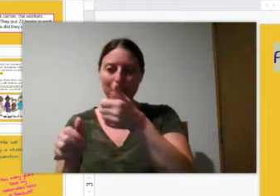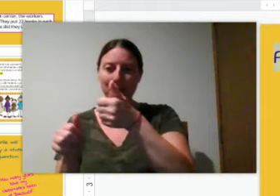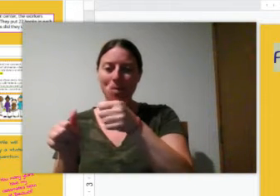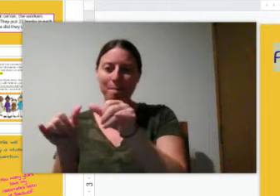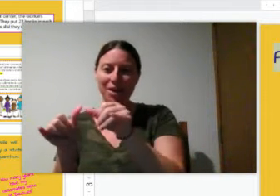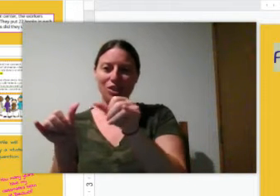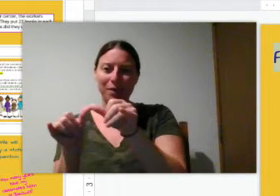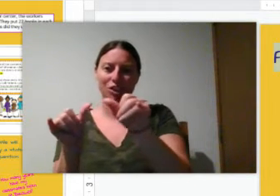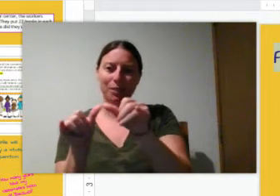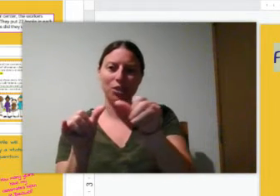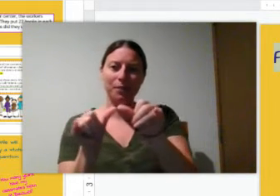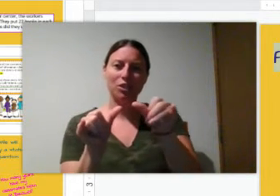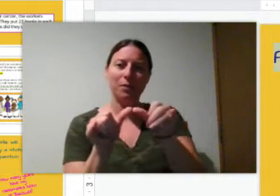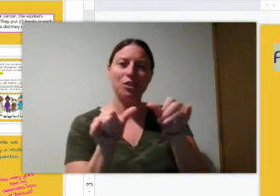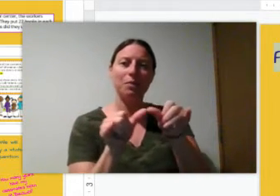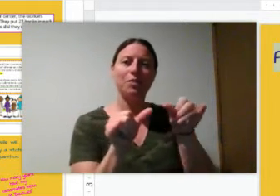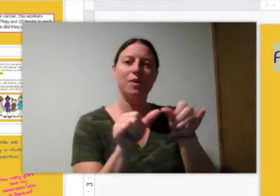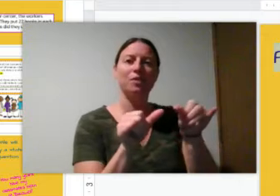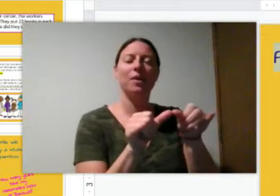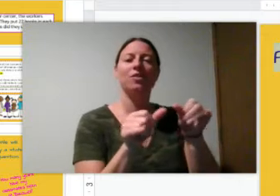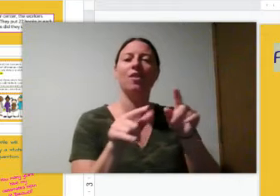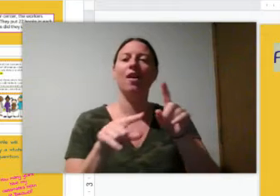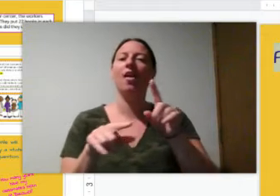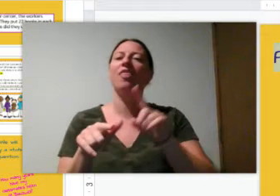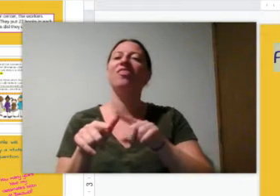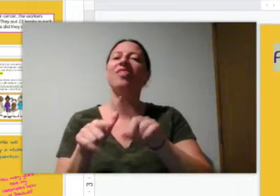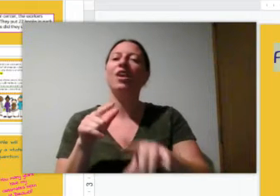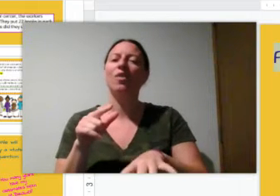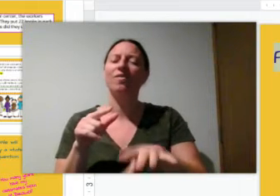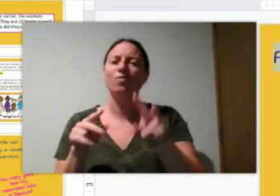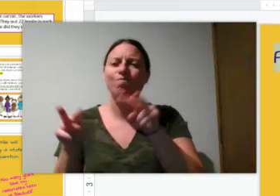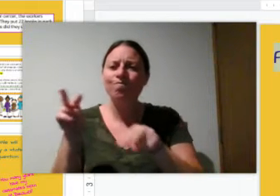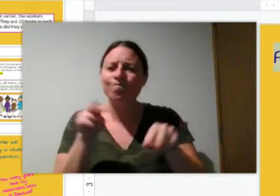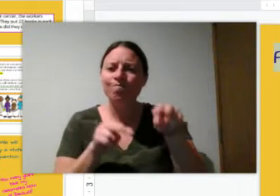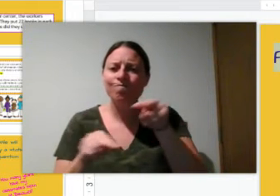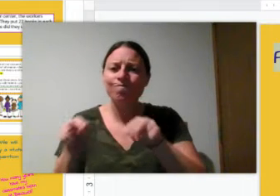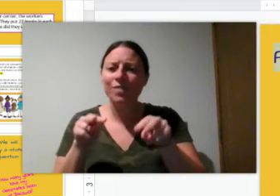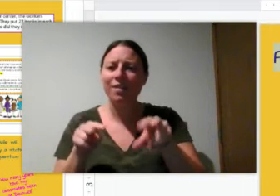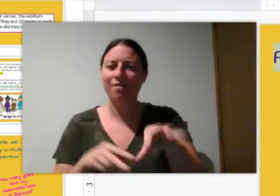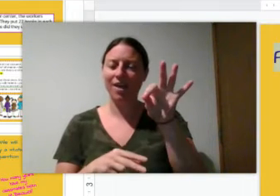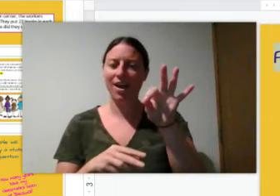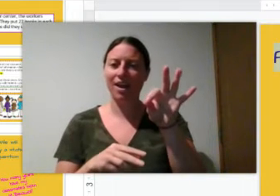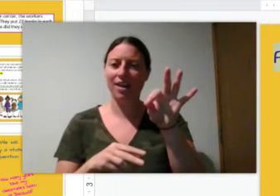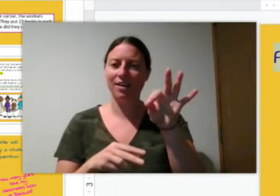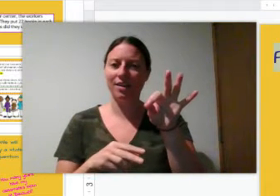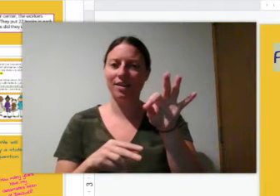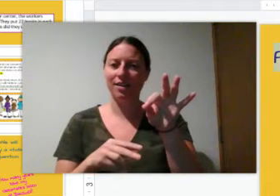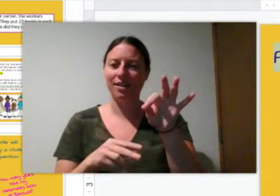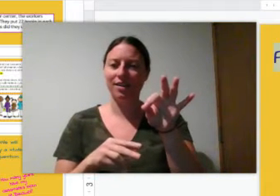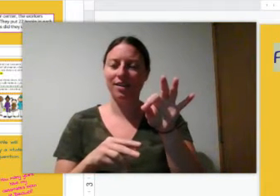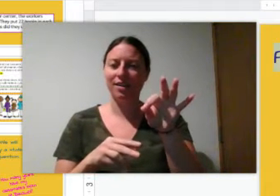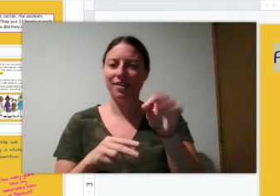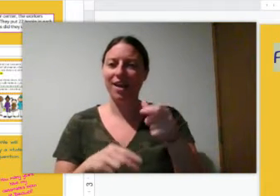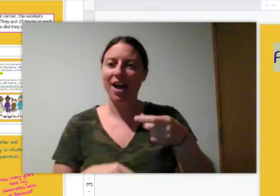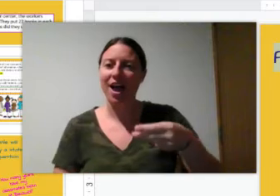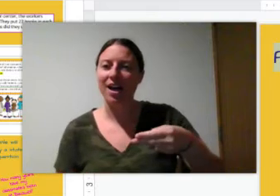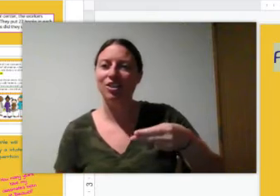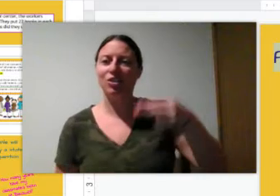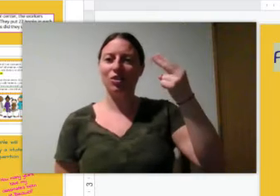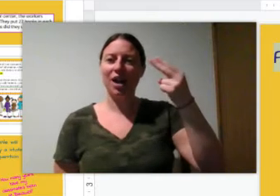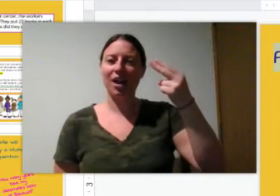person and then finding the greatest value of height. So it's a lot of information.